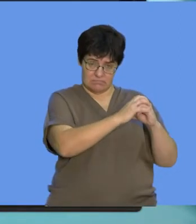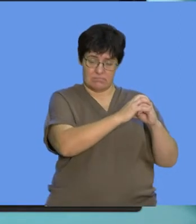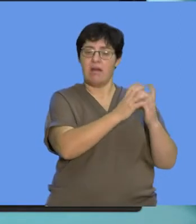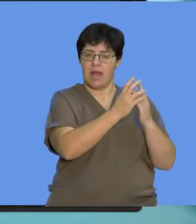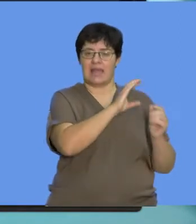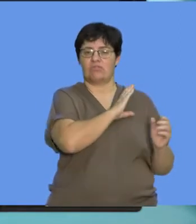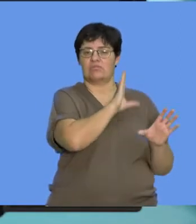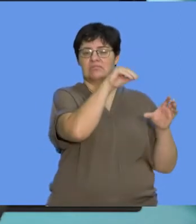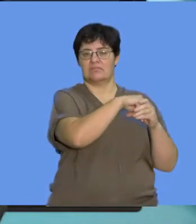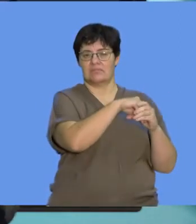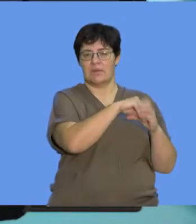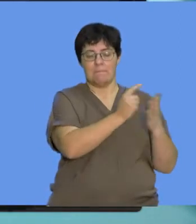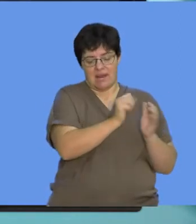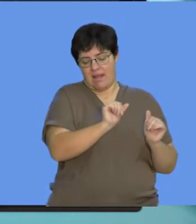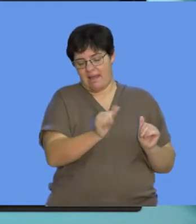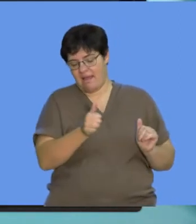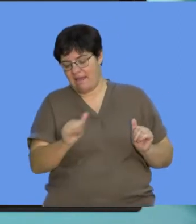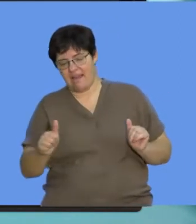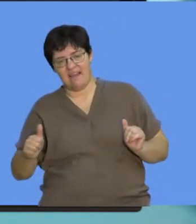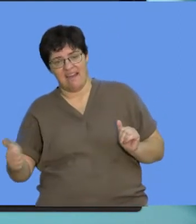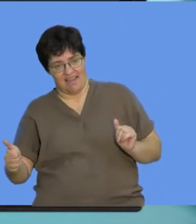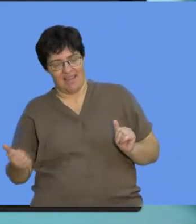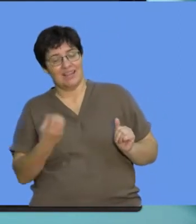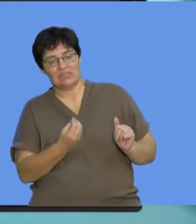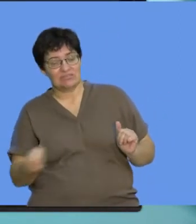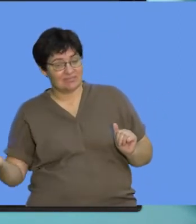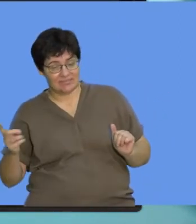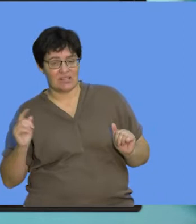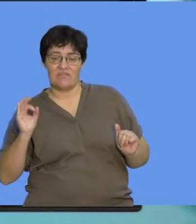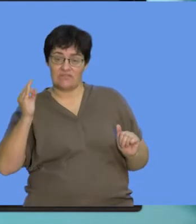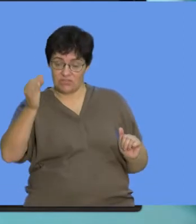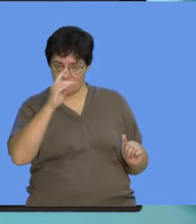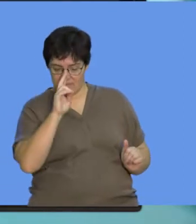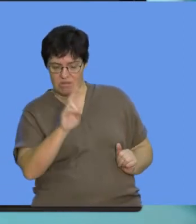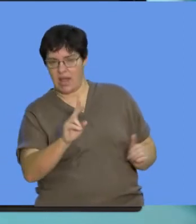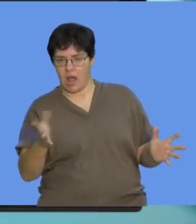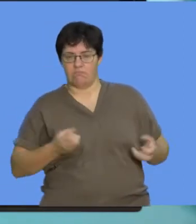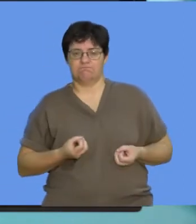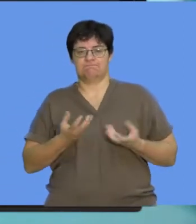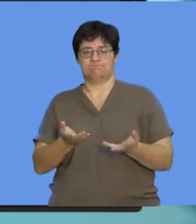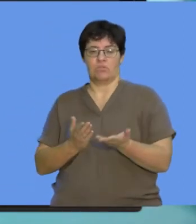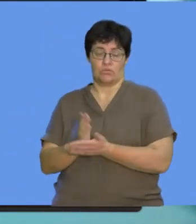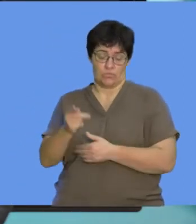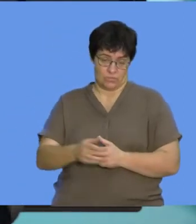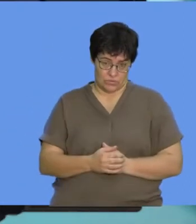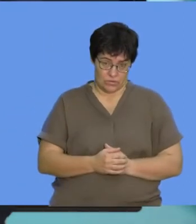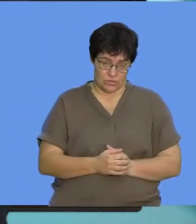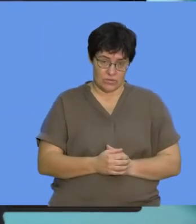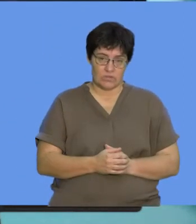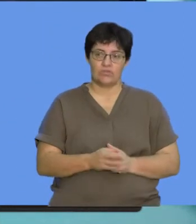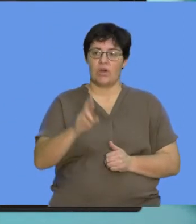of characteristics, and that talks to how the genes in that combination are expressed. So we refer to